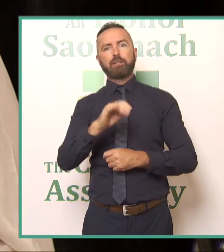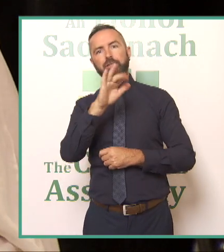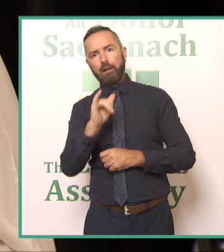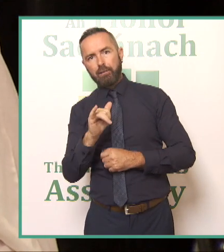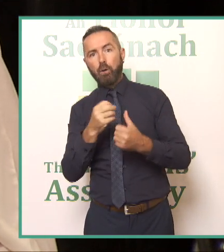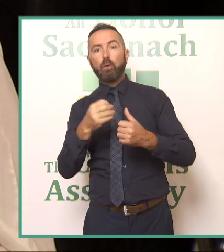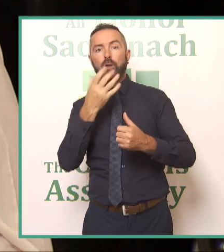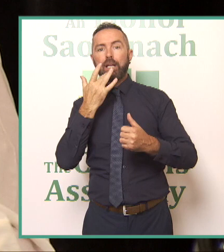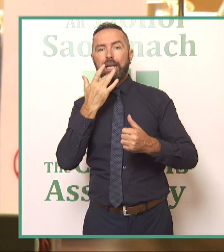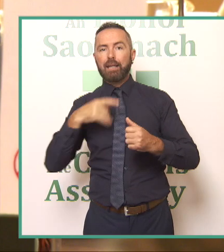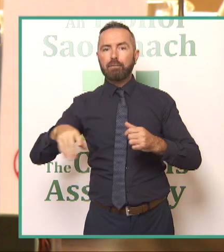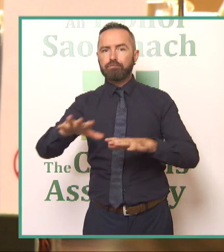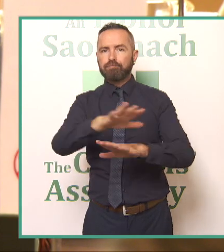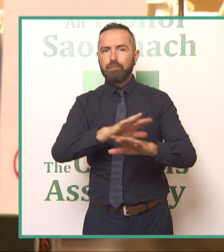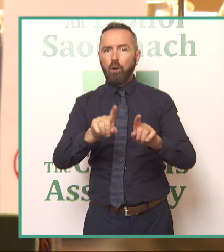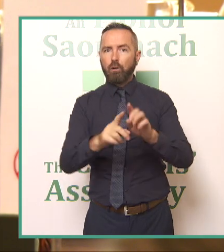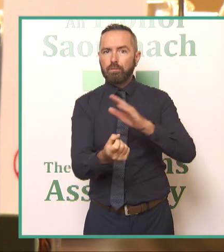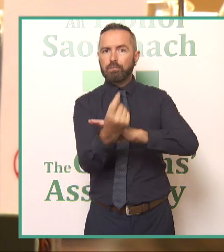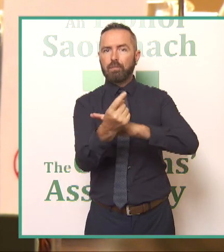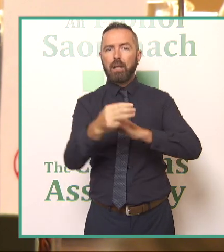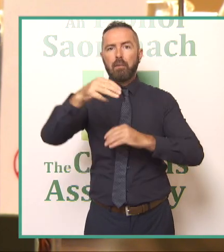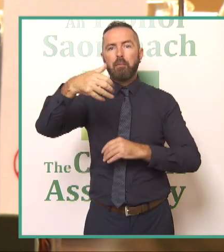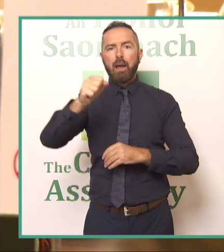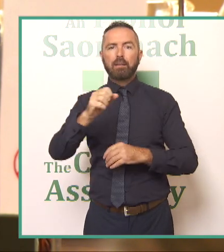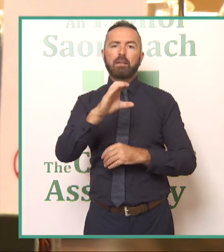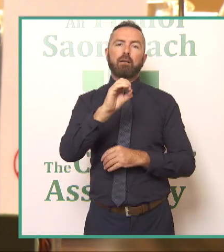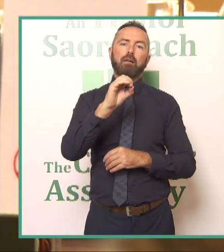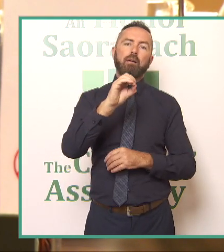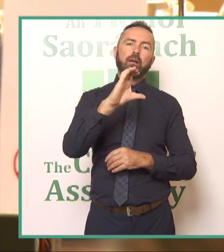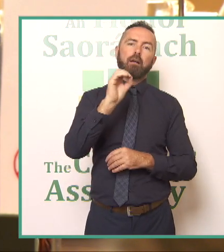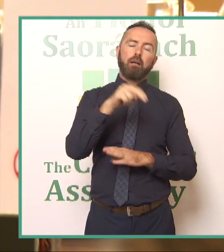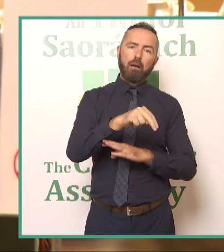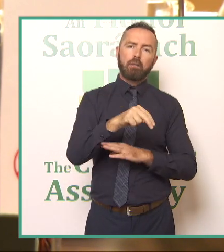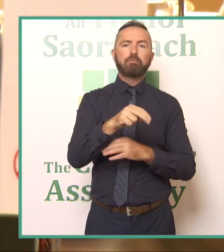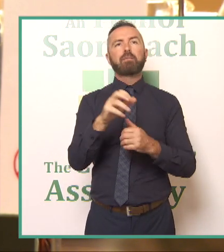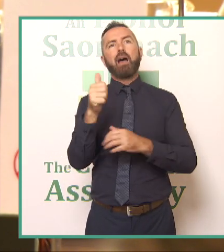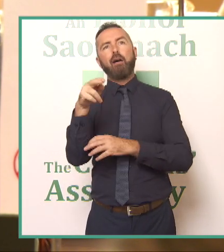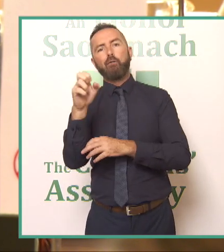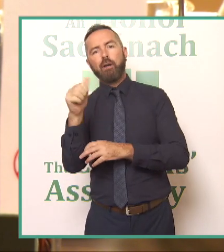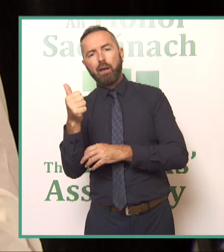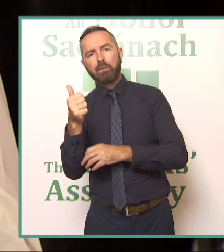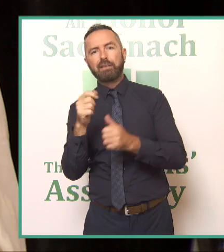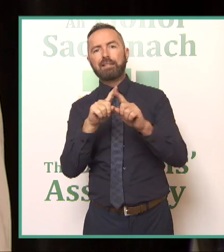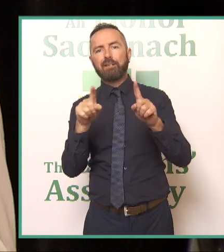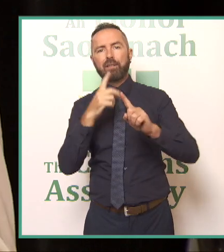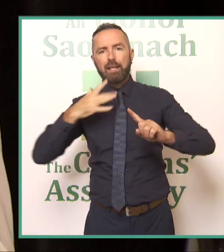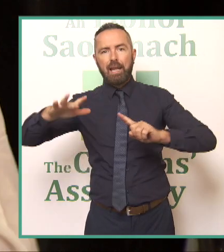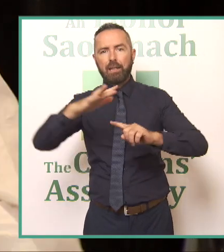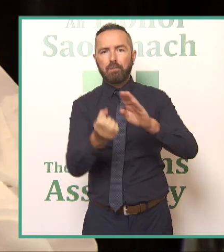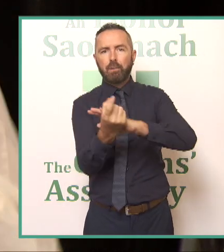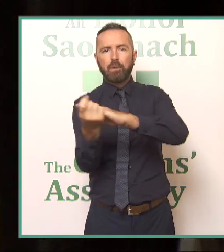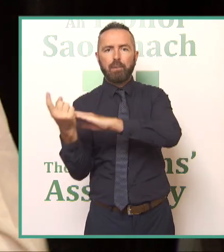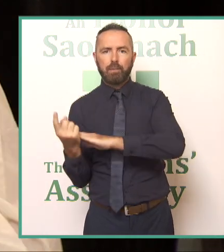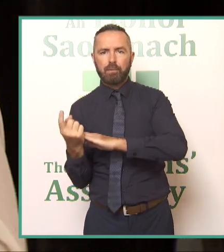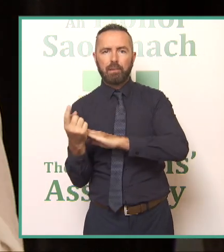into existence. So you've got Loch Mask, Loch Conn, Loch Gara. And for each invasion,